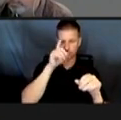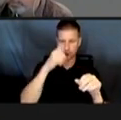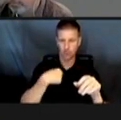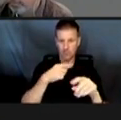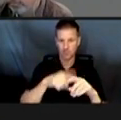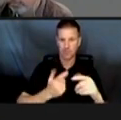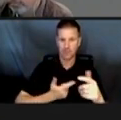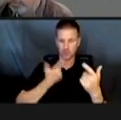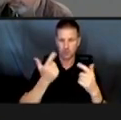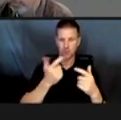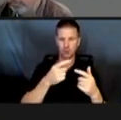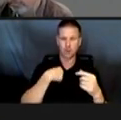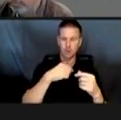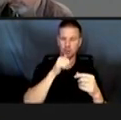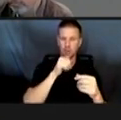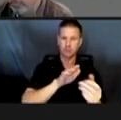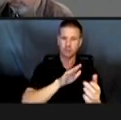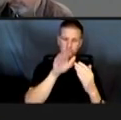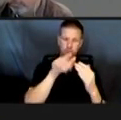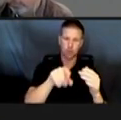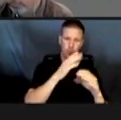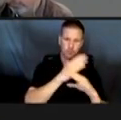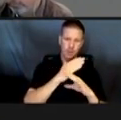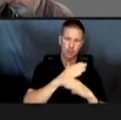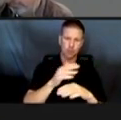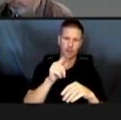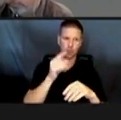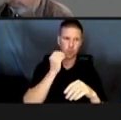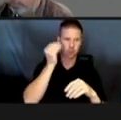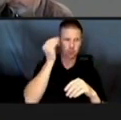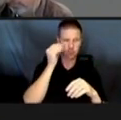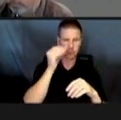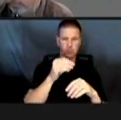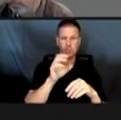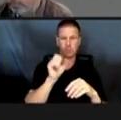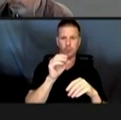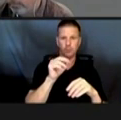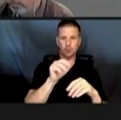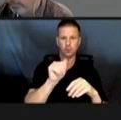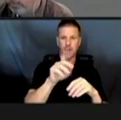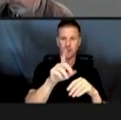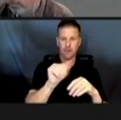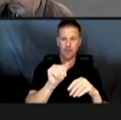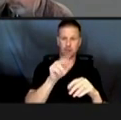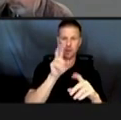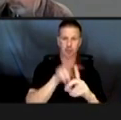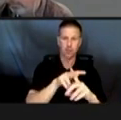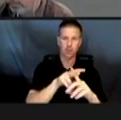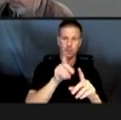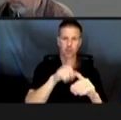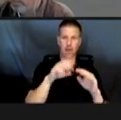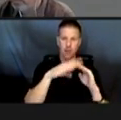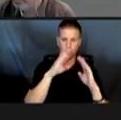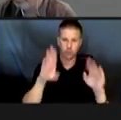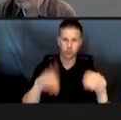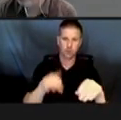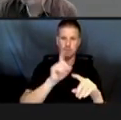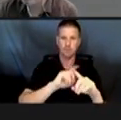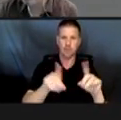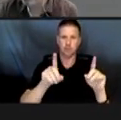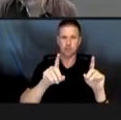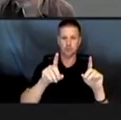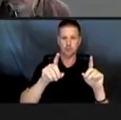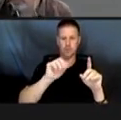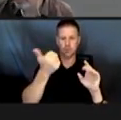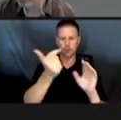live, and that I'm not facing those barriers at home. And so the ADA applies to housing, but the